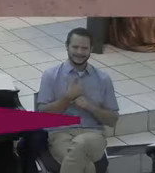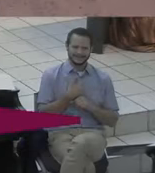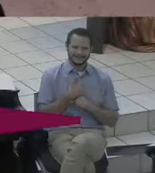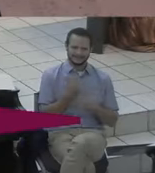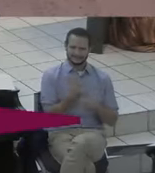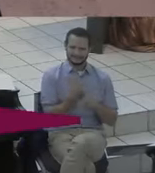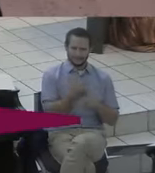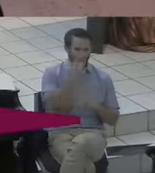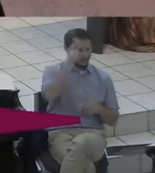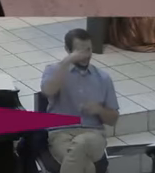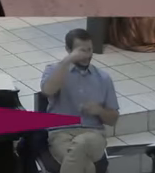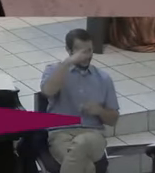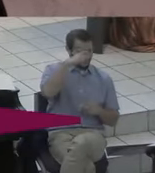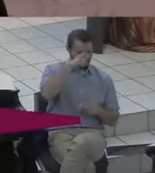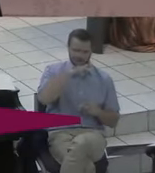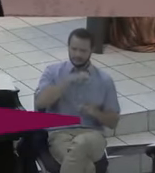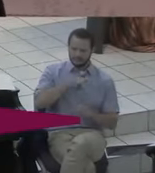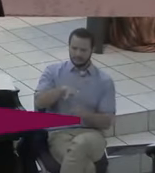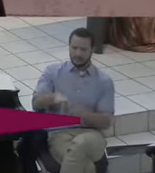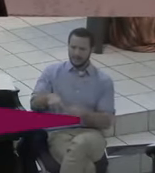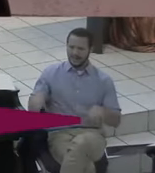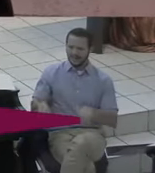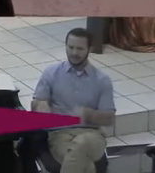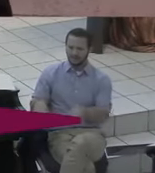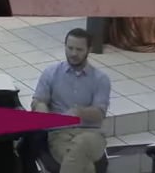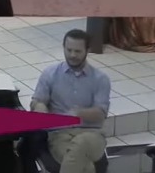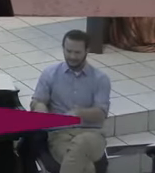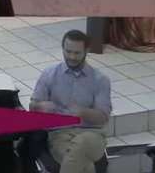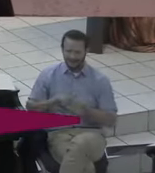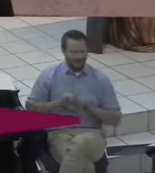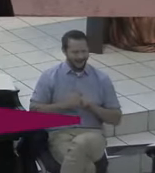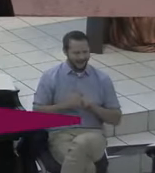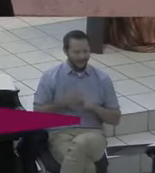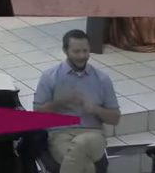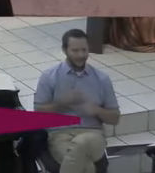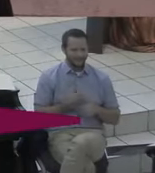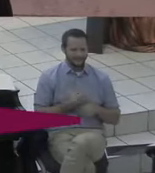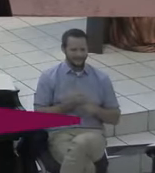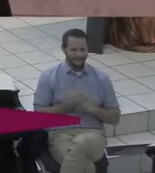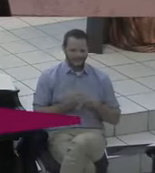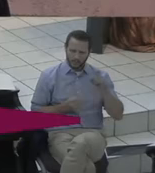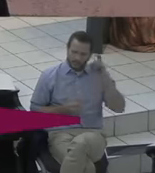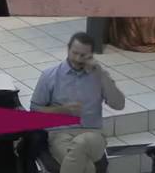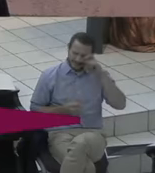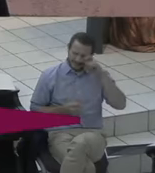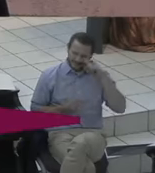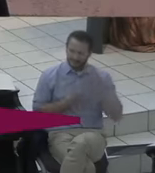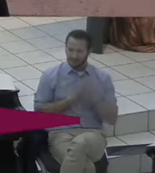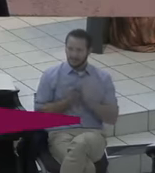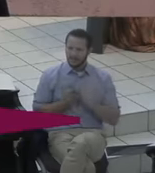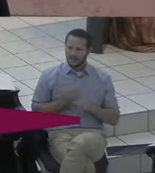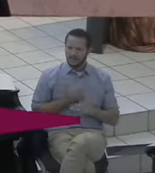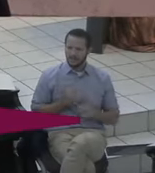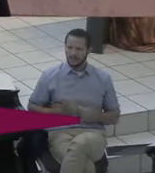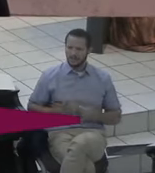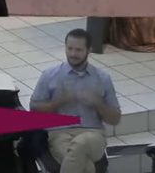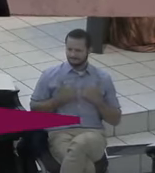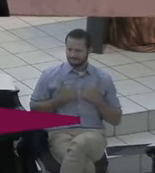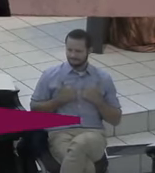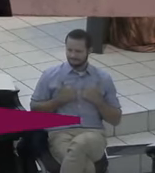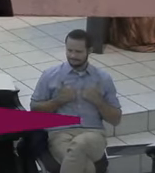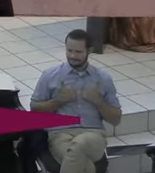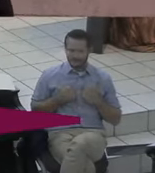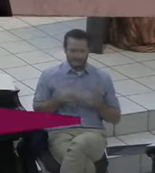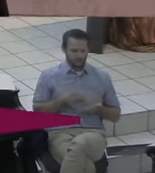and put it into action? How do we make wisdom our life? In